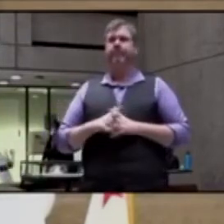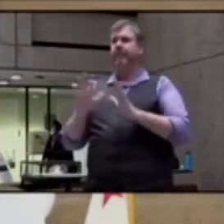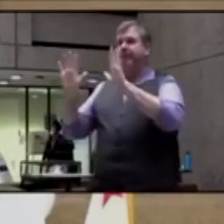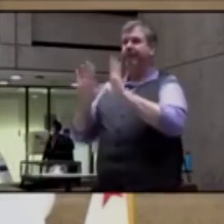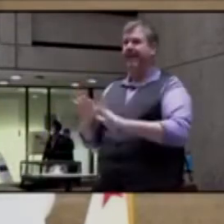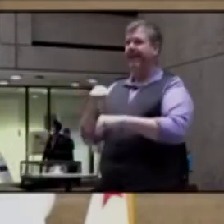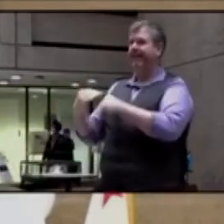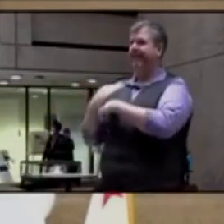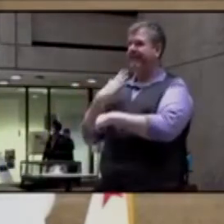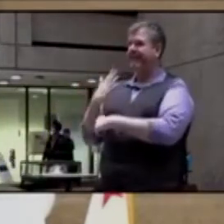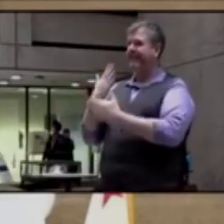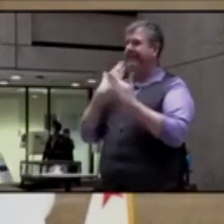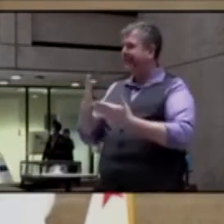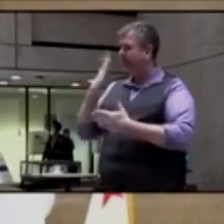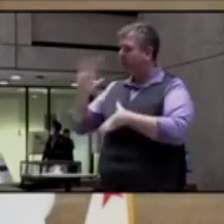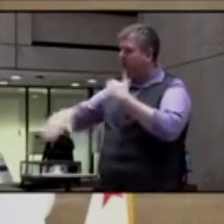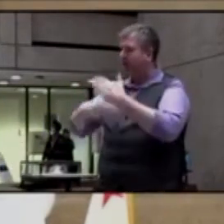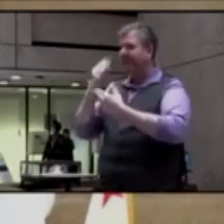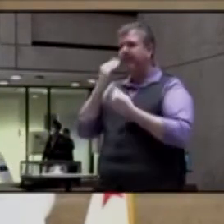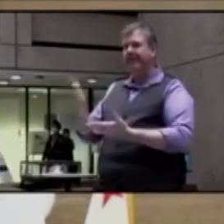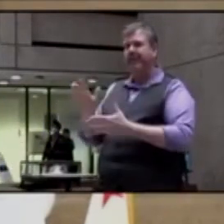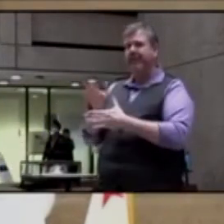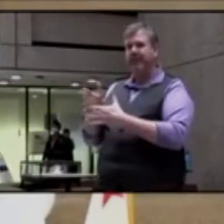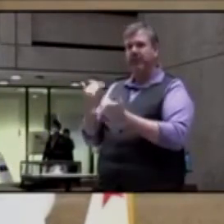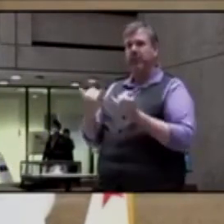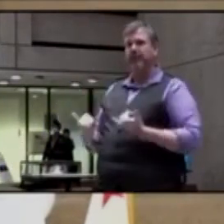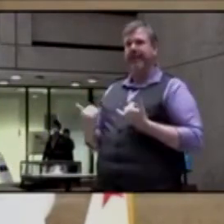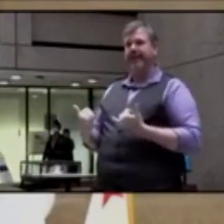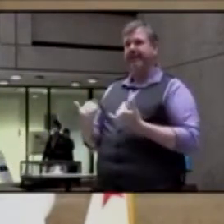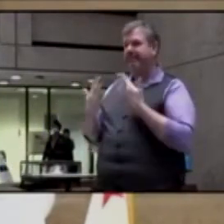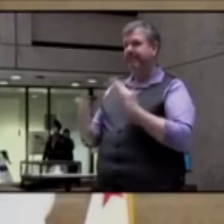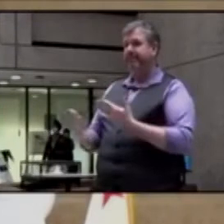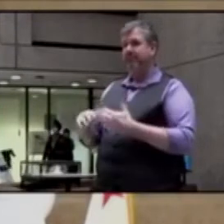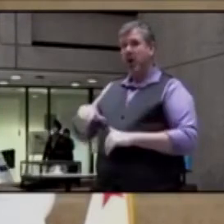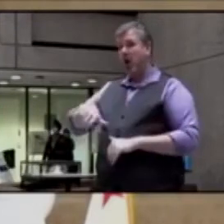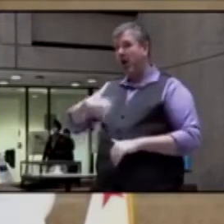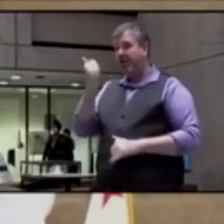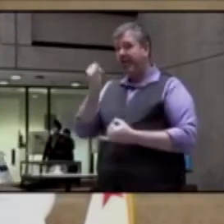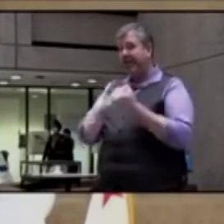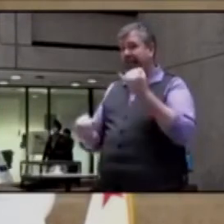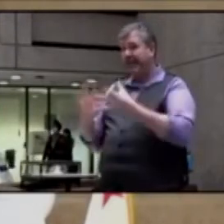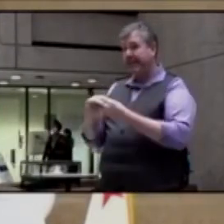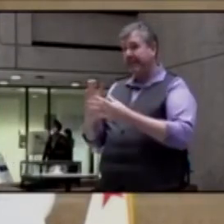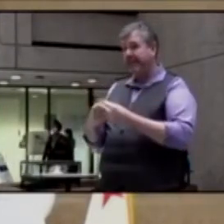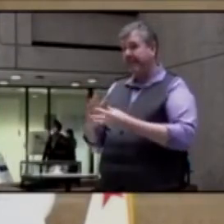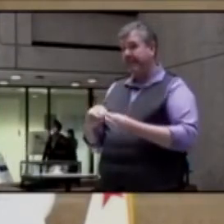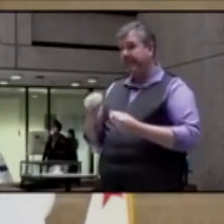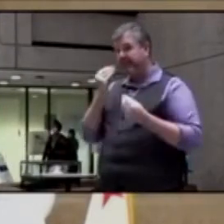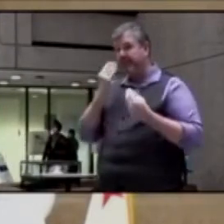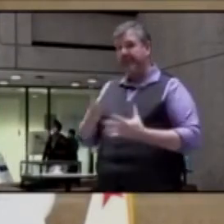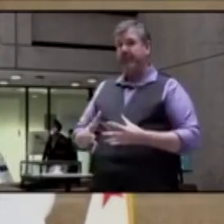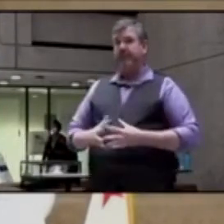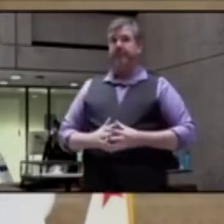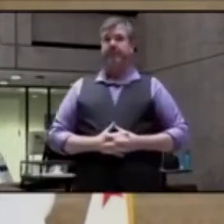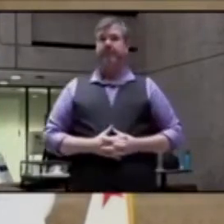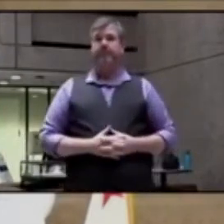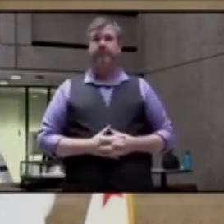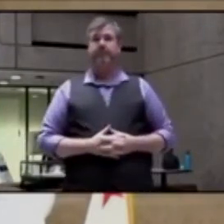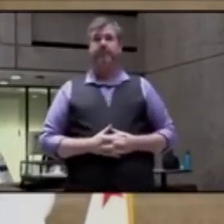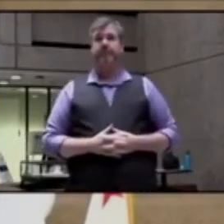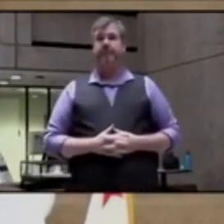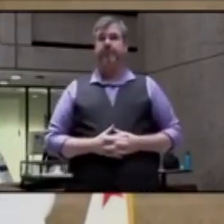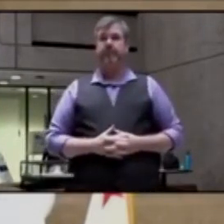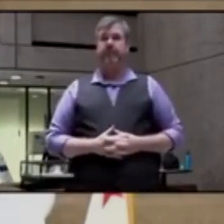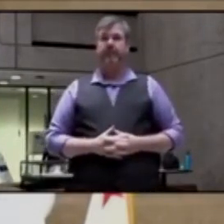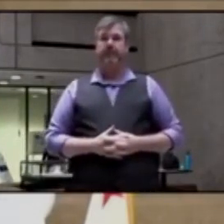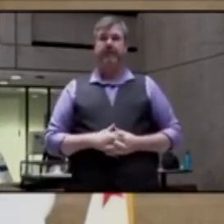provided today. Is there anything else you'd like to let us know about today? Actually, in addition, I am so proud